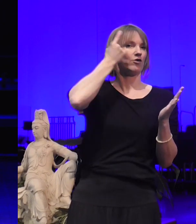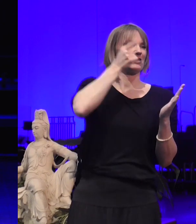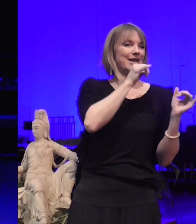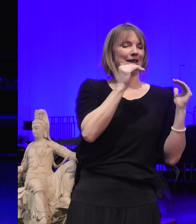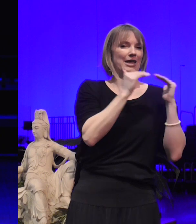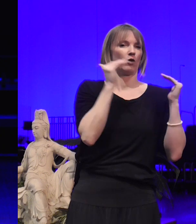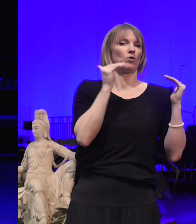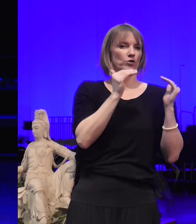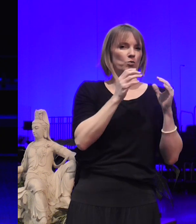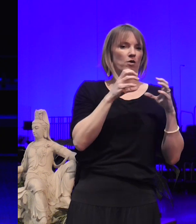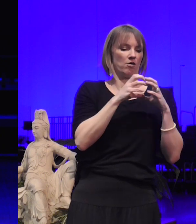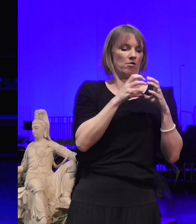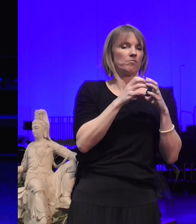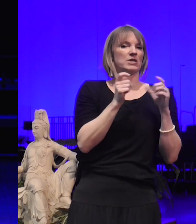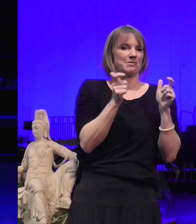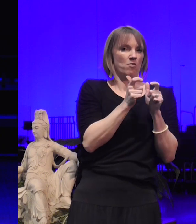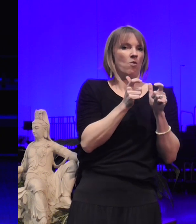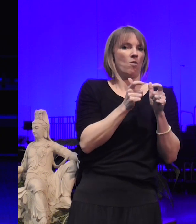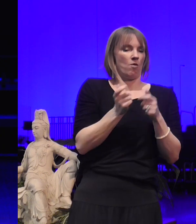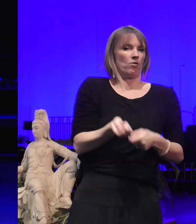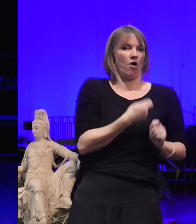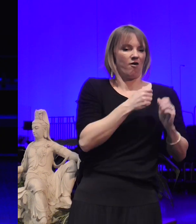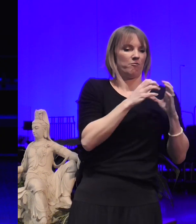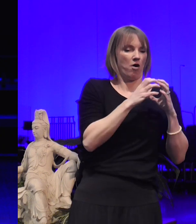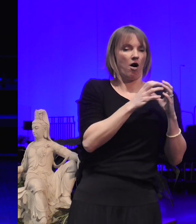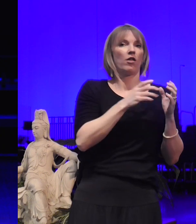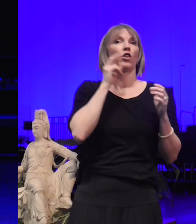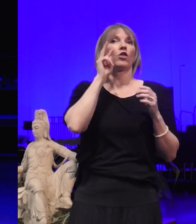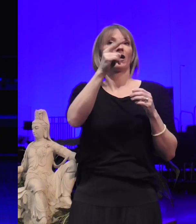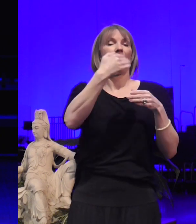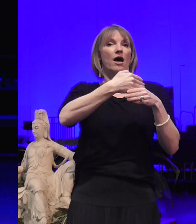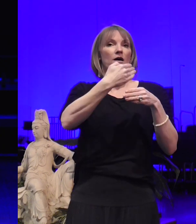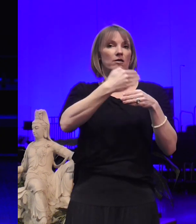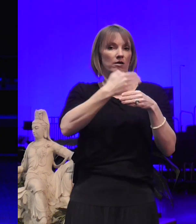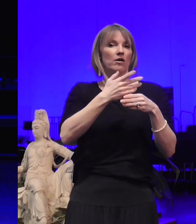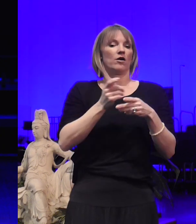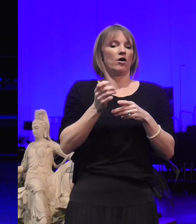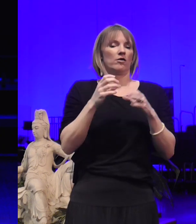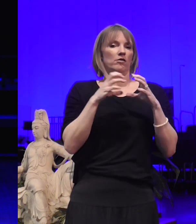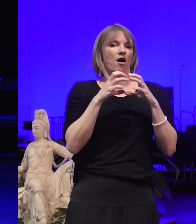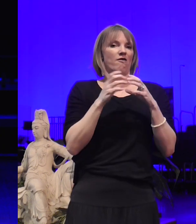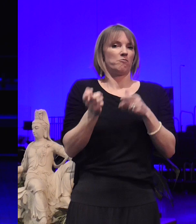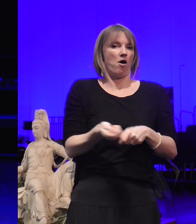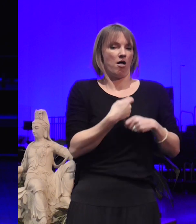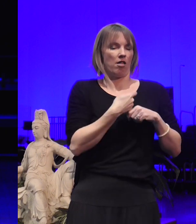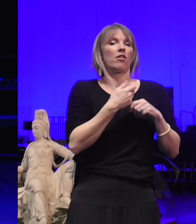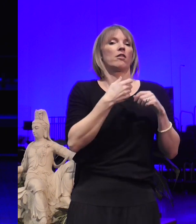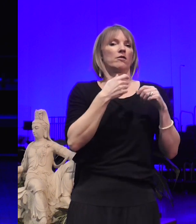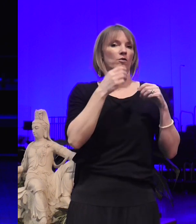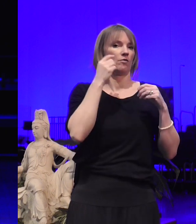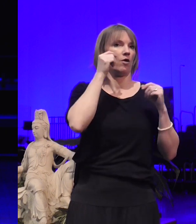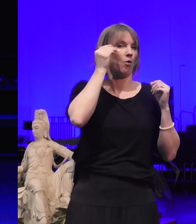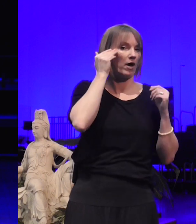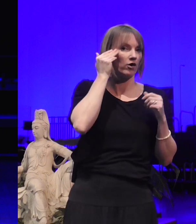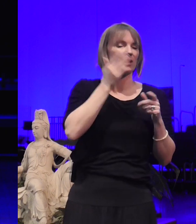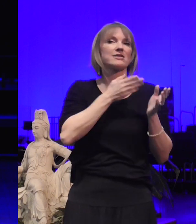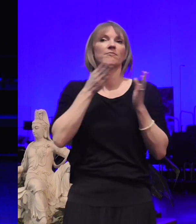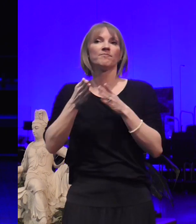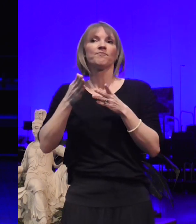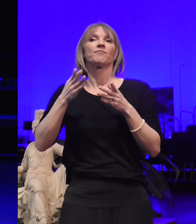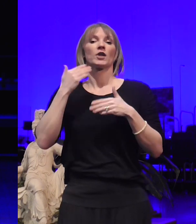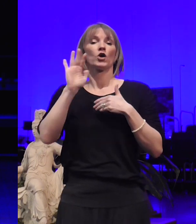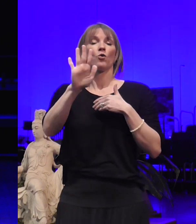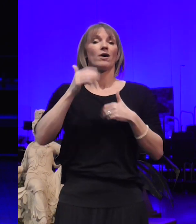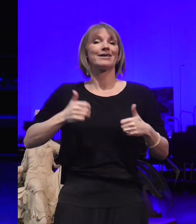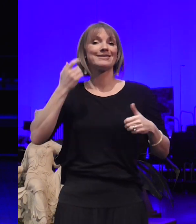understanding. When you look out a window, a golf ball-sized awareness. When you wake up in the morning, a golf ball-sized wakefulness. And as you go